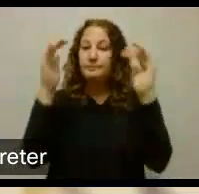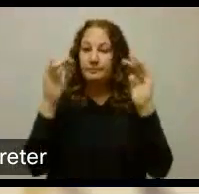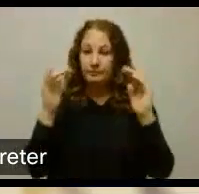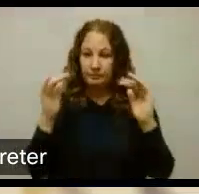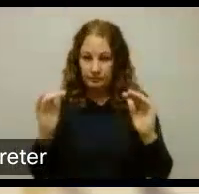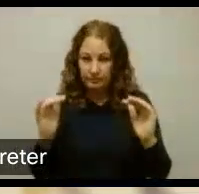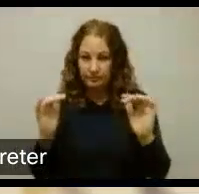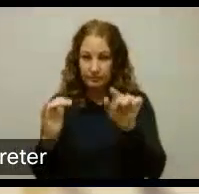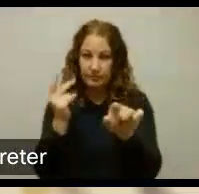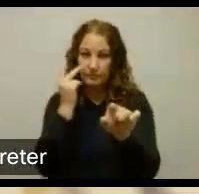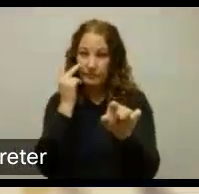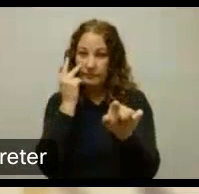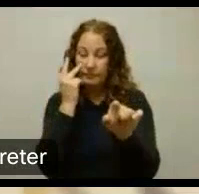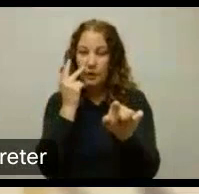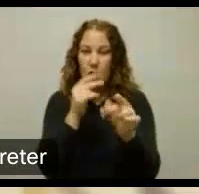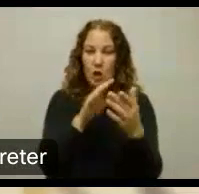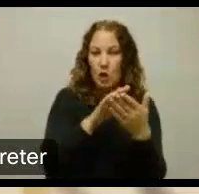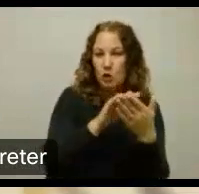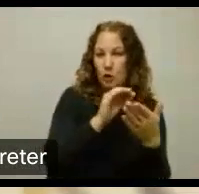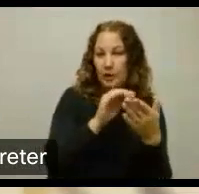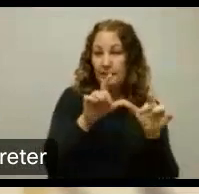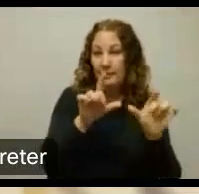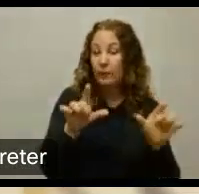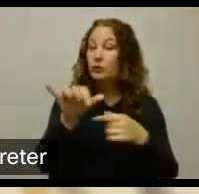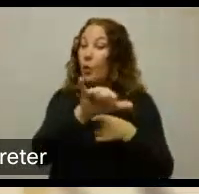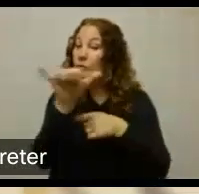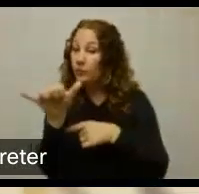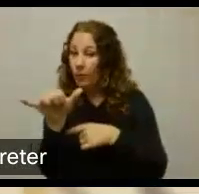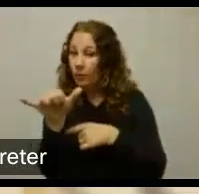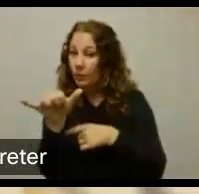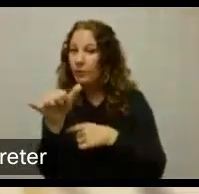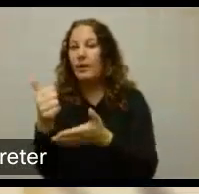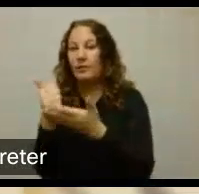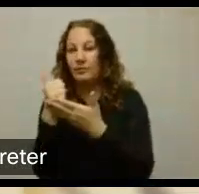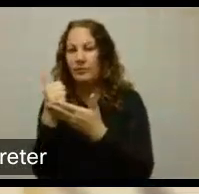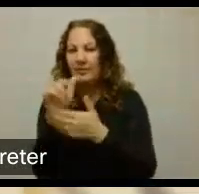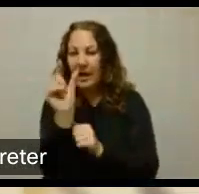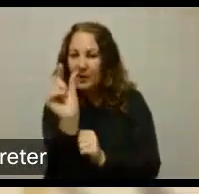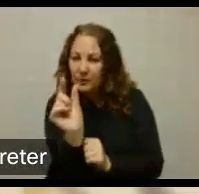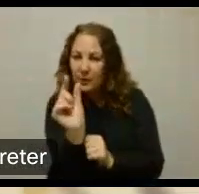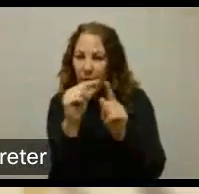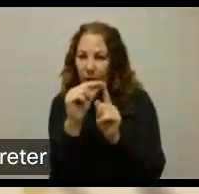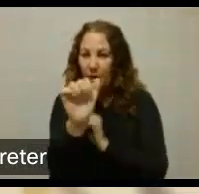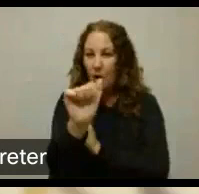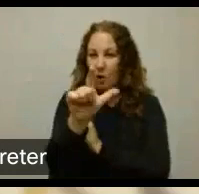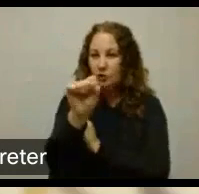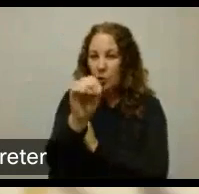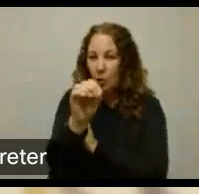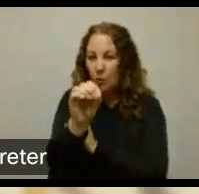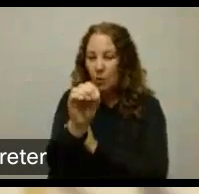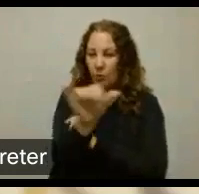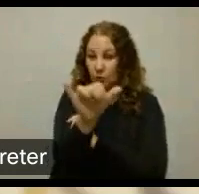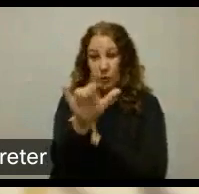partway through, we see learning a language also helps. That little word "also" is very